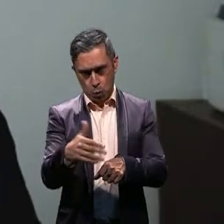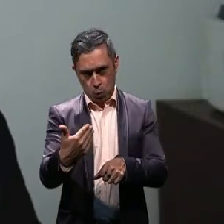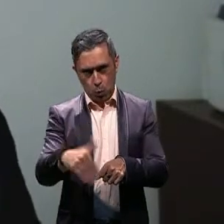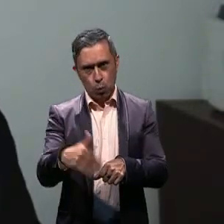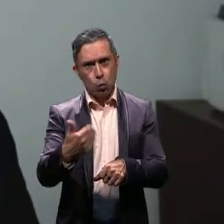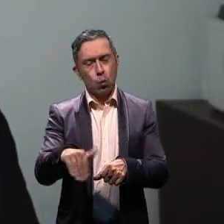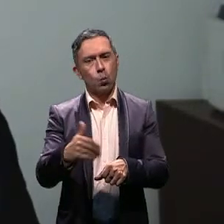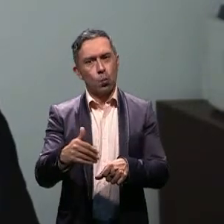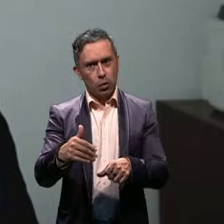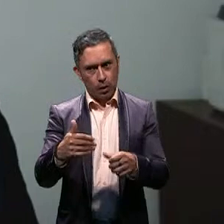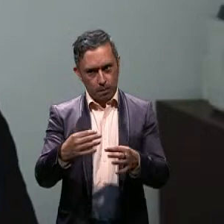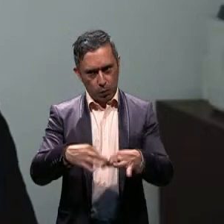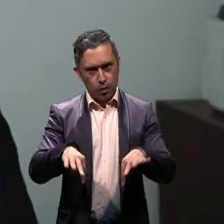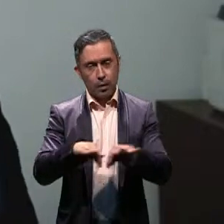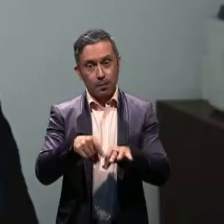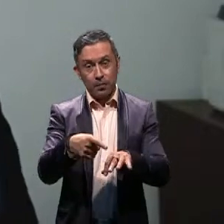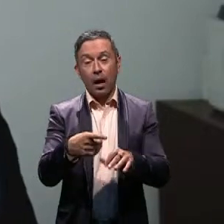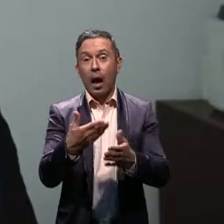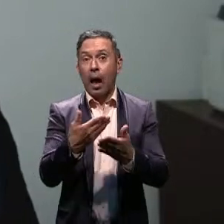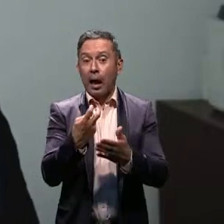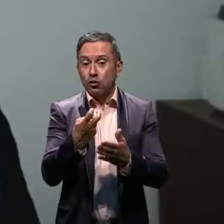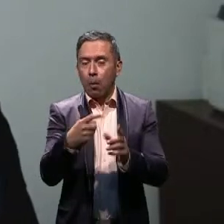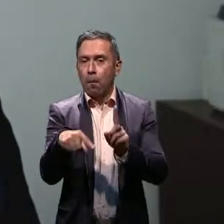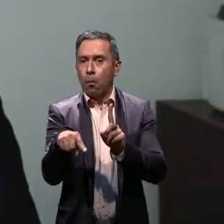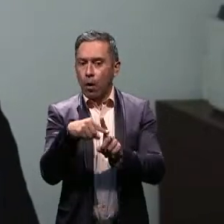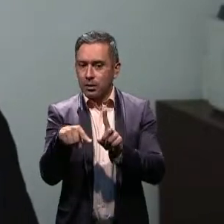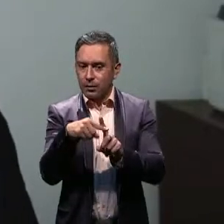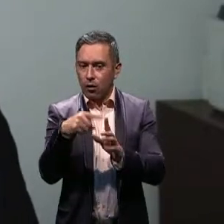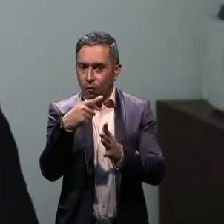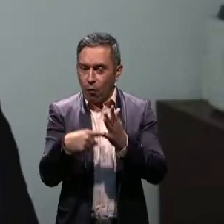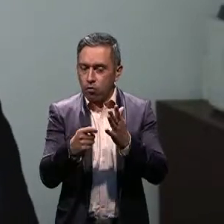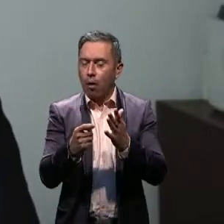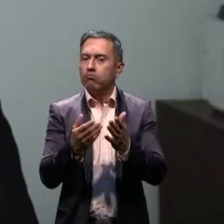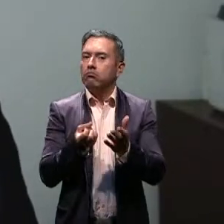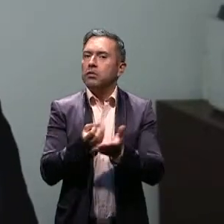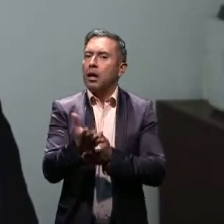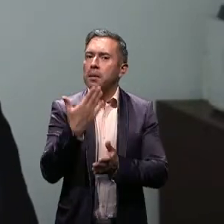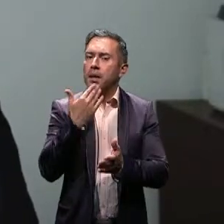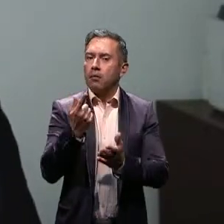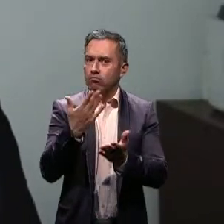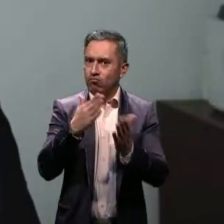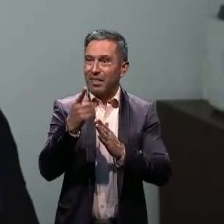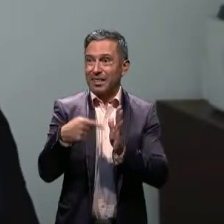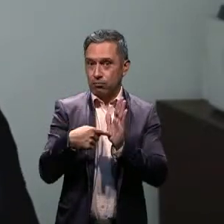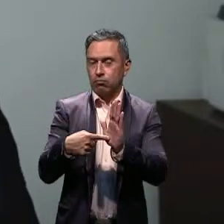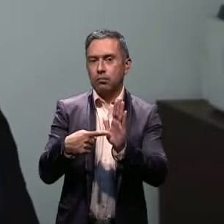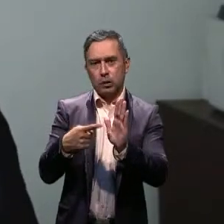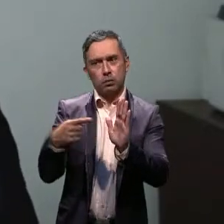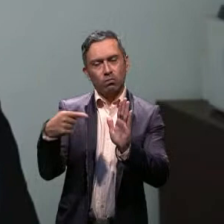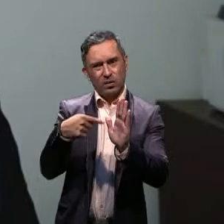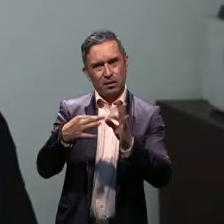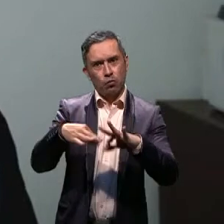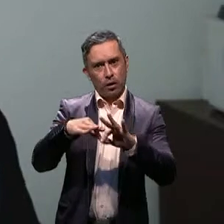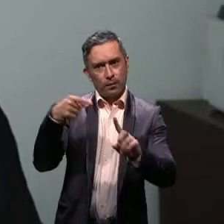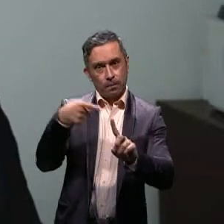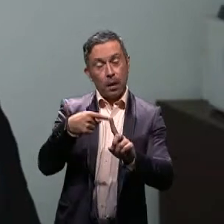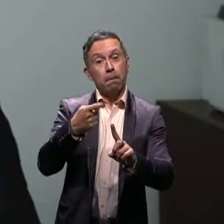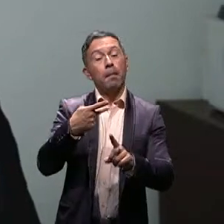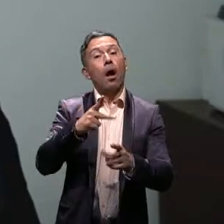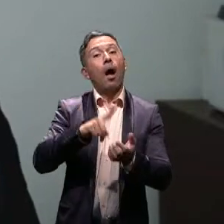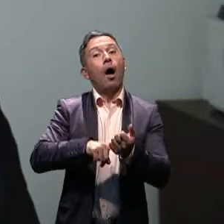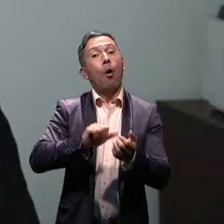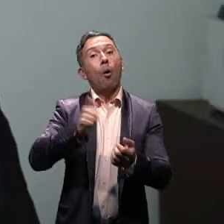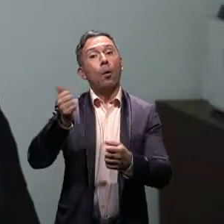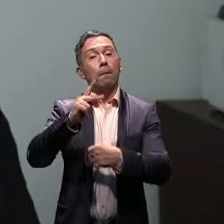are safe and healthy. These are important achievements that we have to stress out. Nevertheless, we have seen